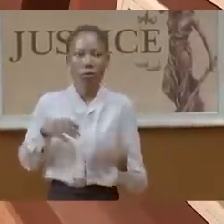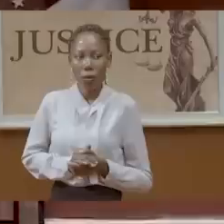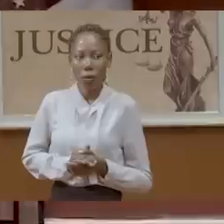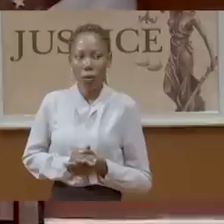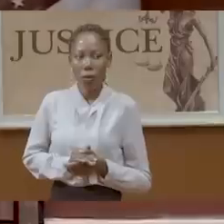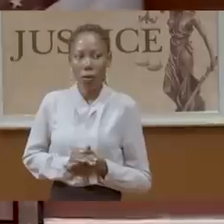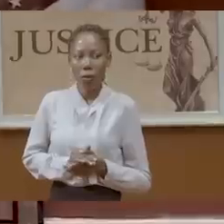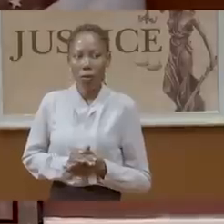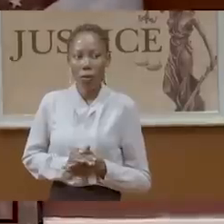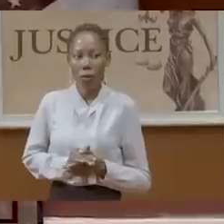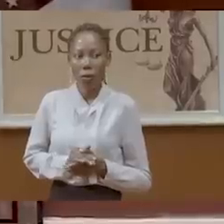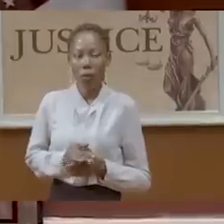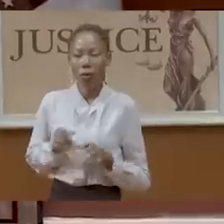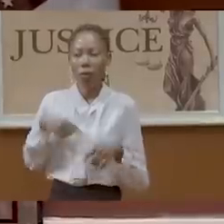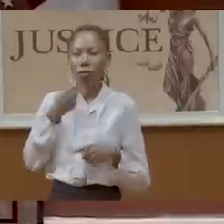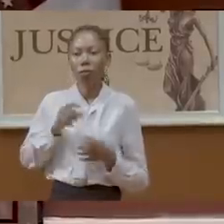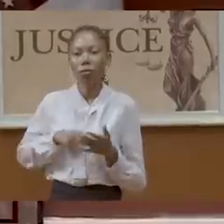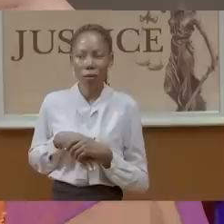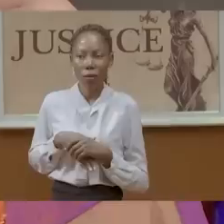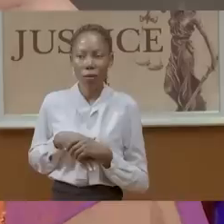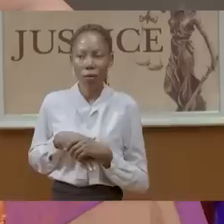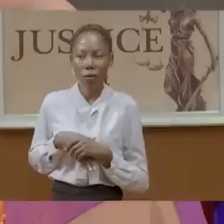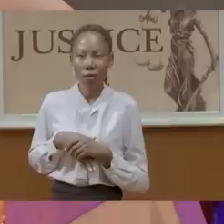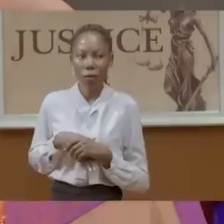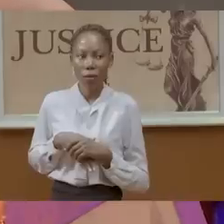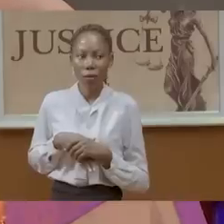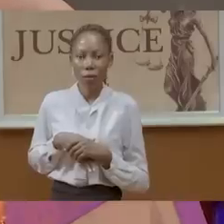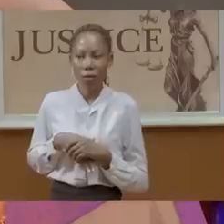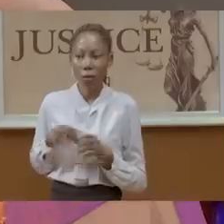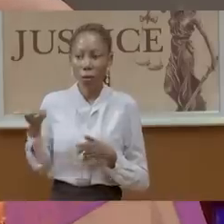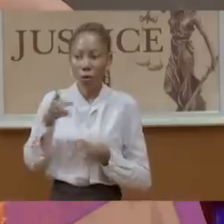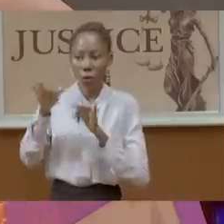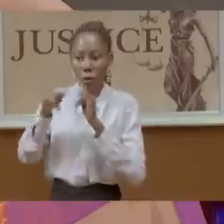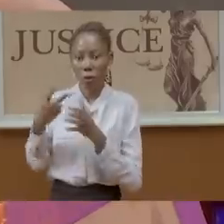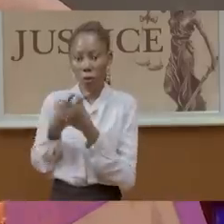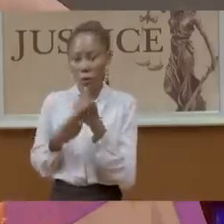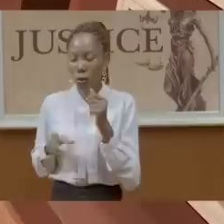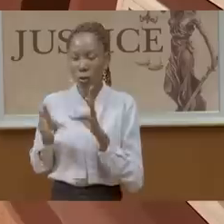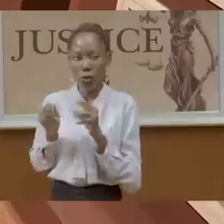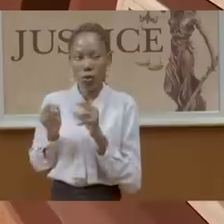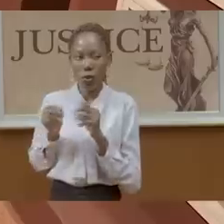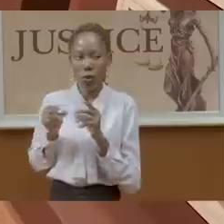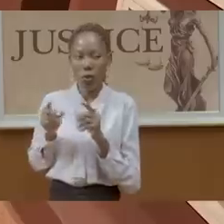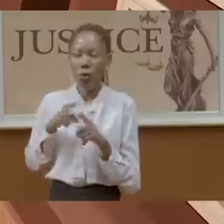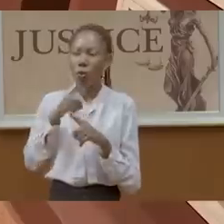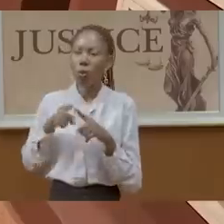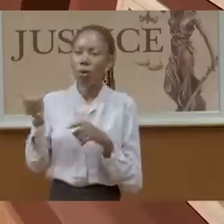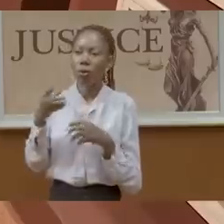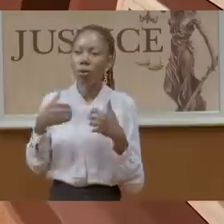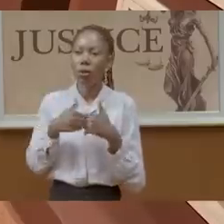Sani. What's the problem? Are you still living together? No. When did you